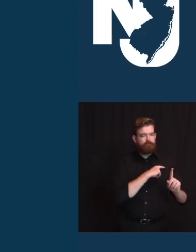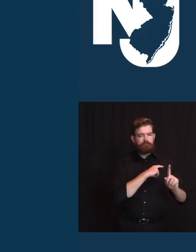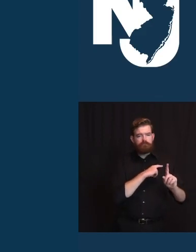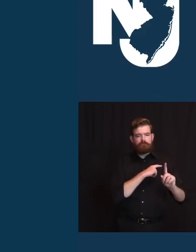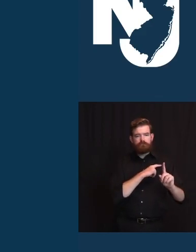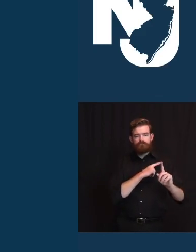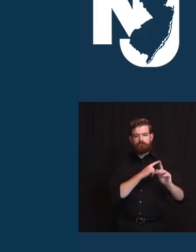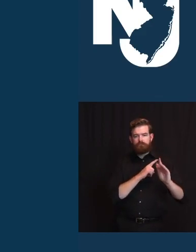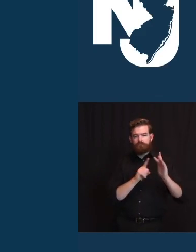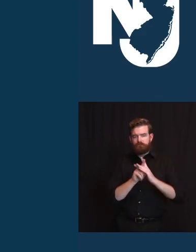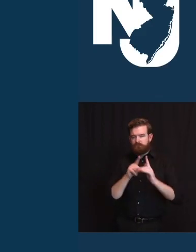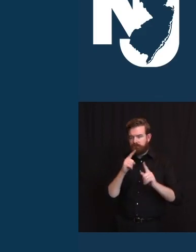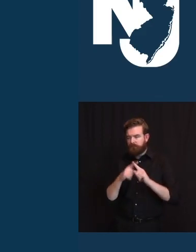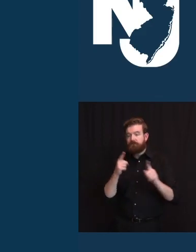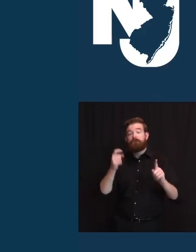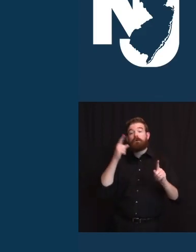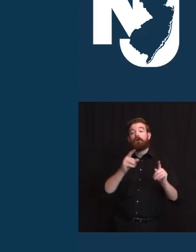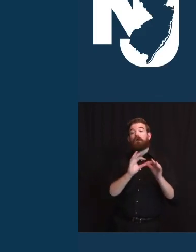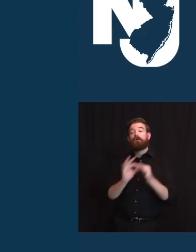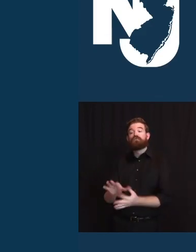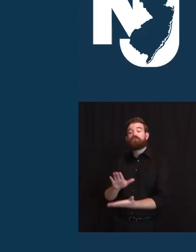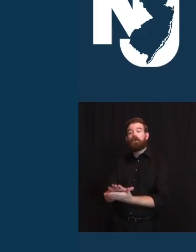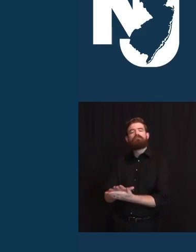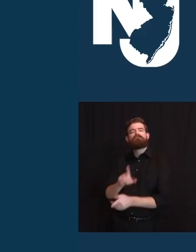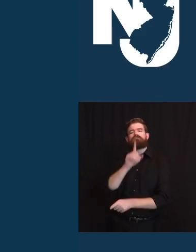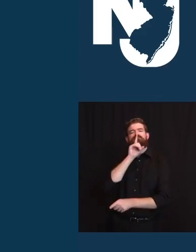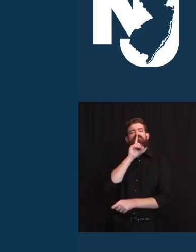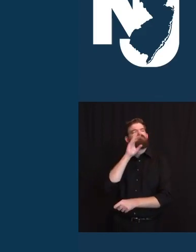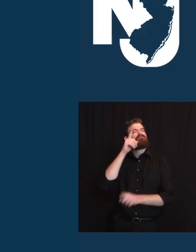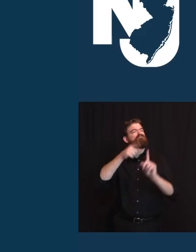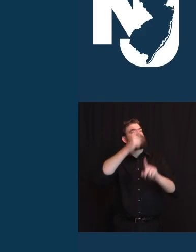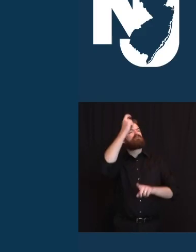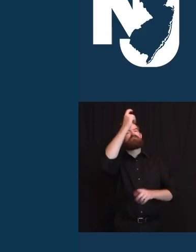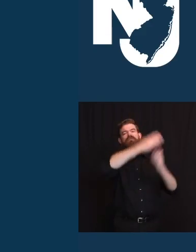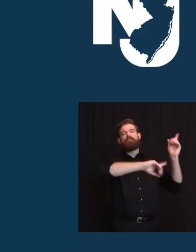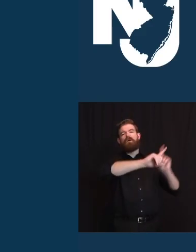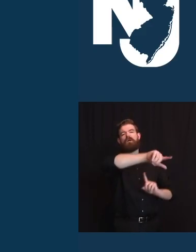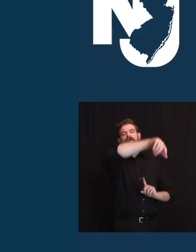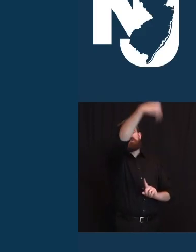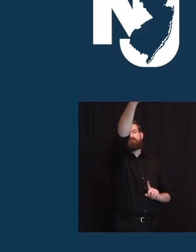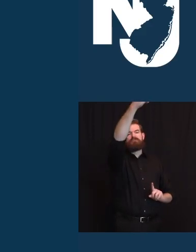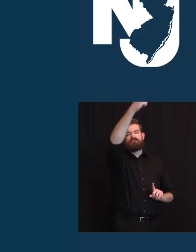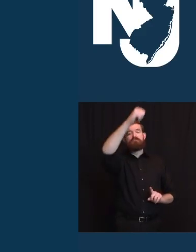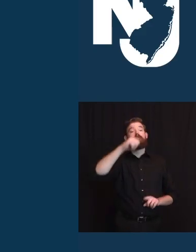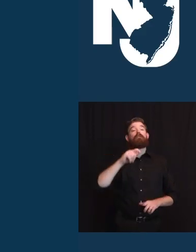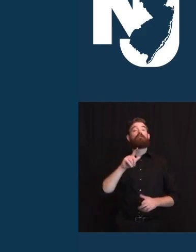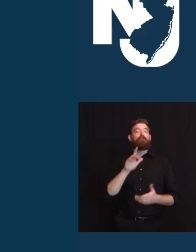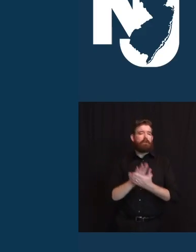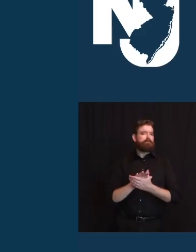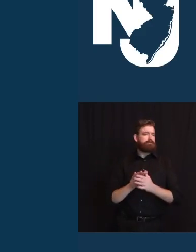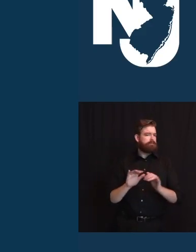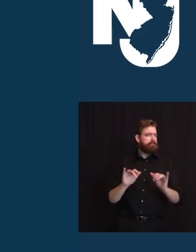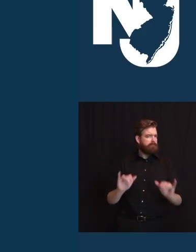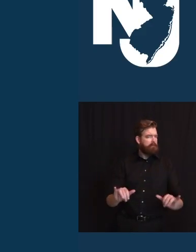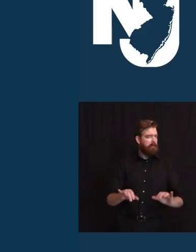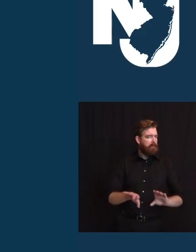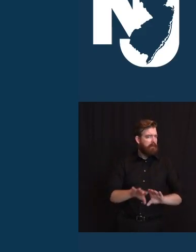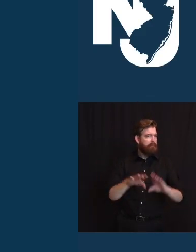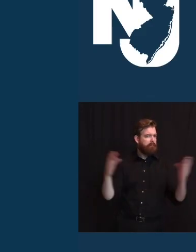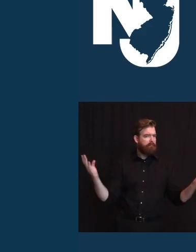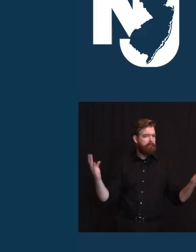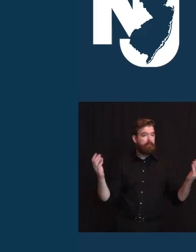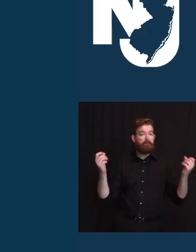close contacts of the case are excluded from the school for 14 days. If there are 2 or more cases within that 2-week period or